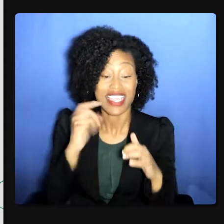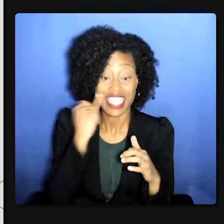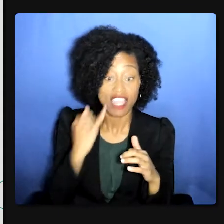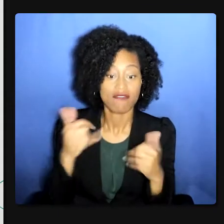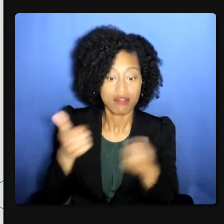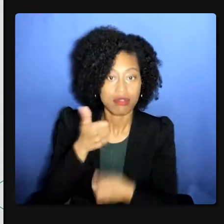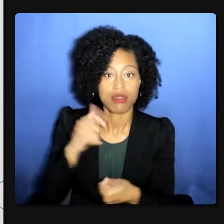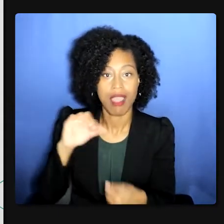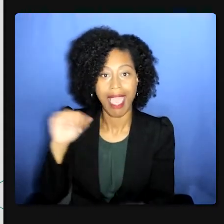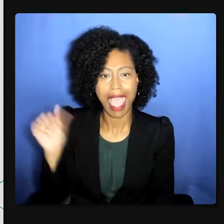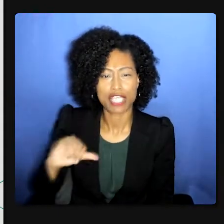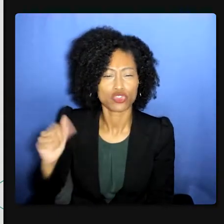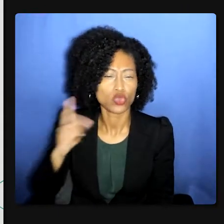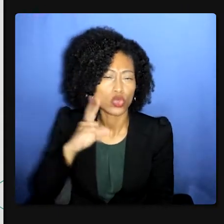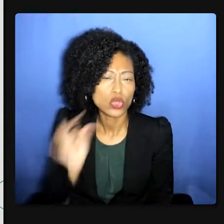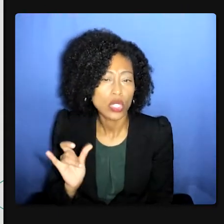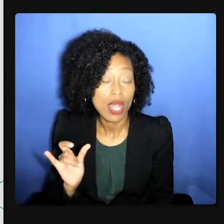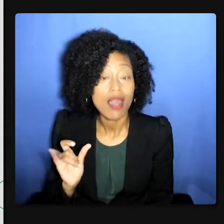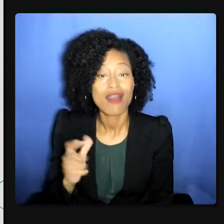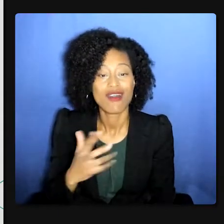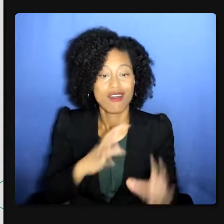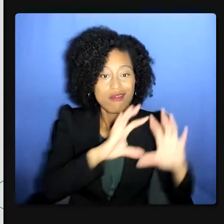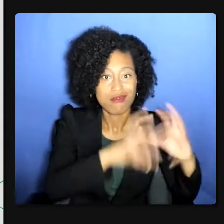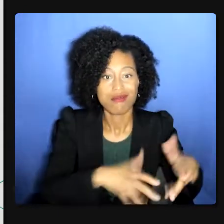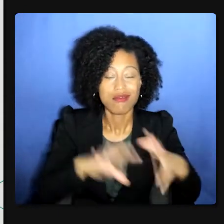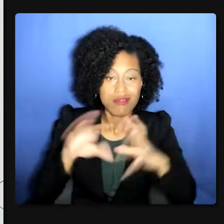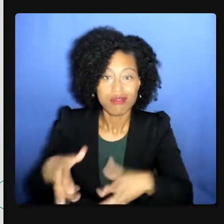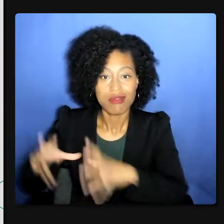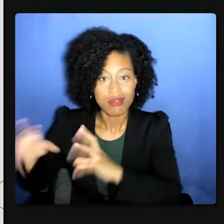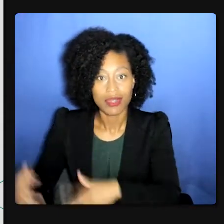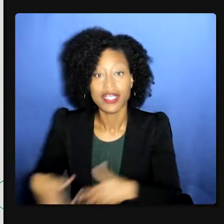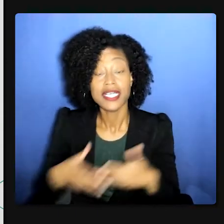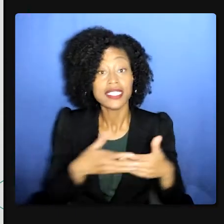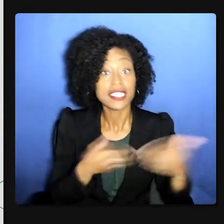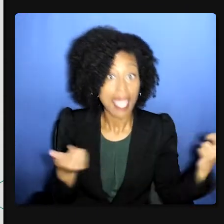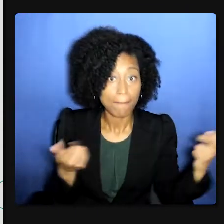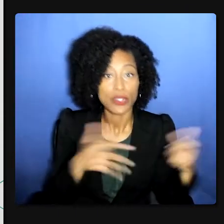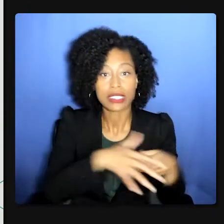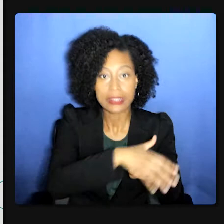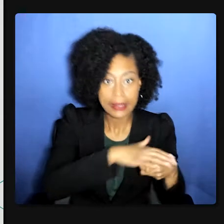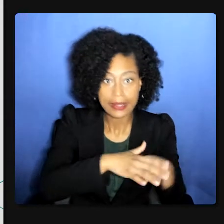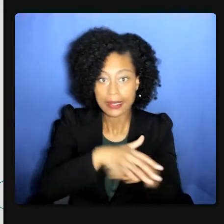Azure. You're looking at three Azure regions representing separate